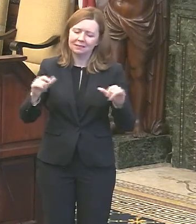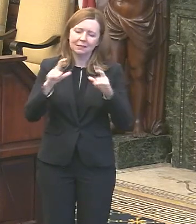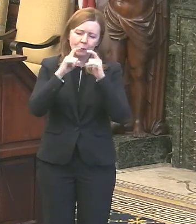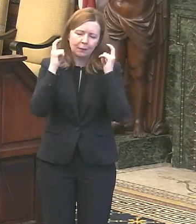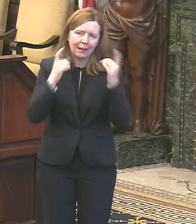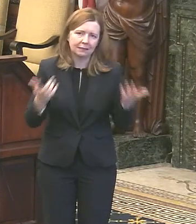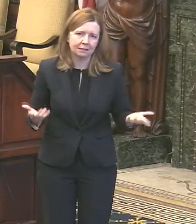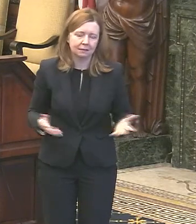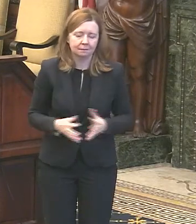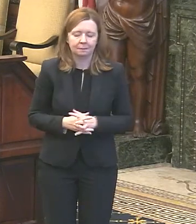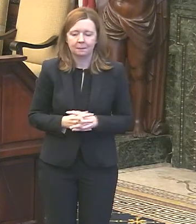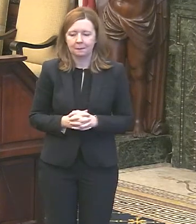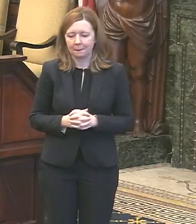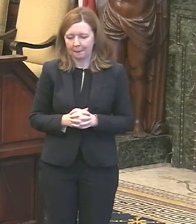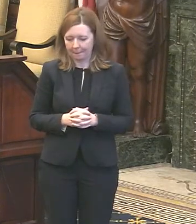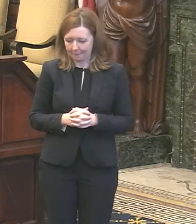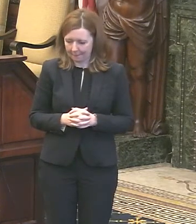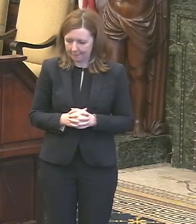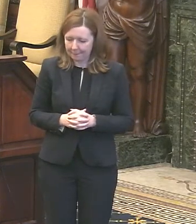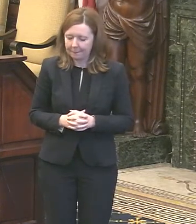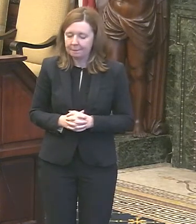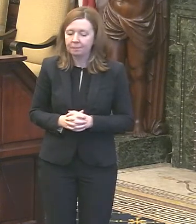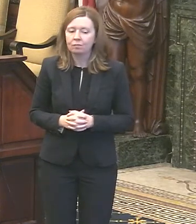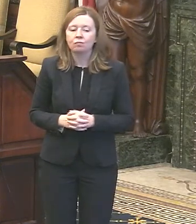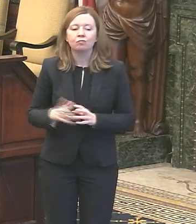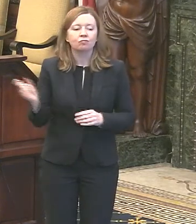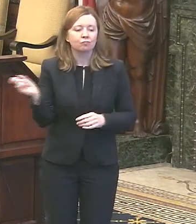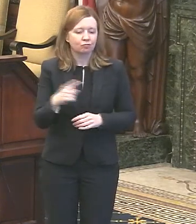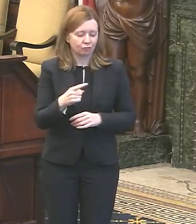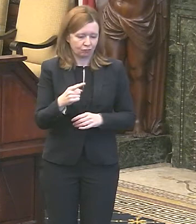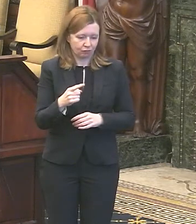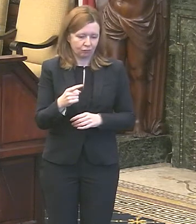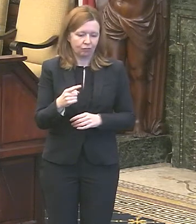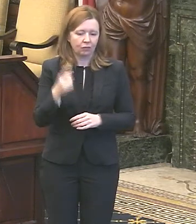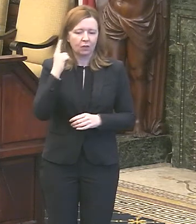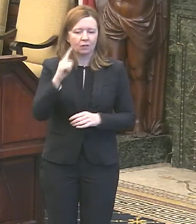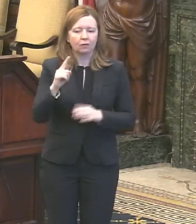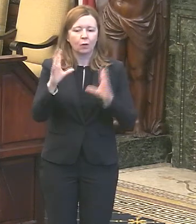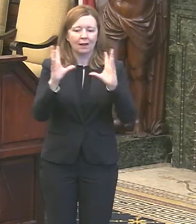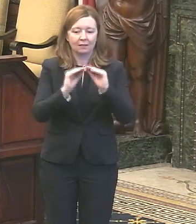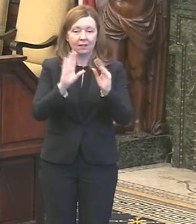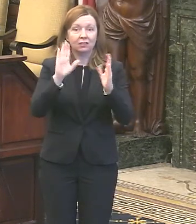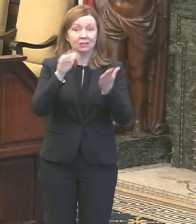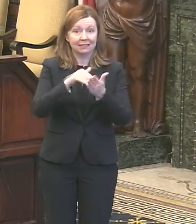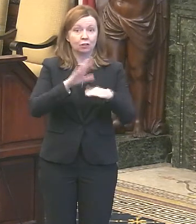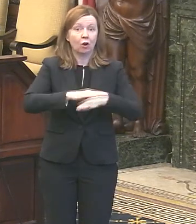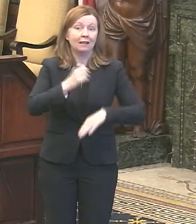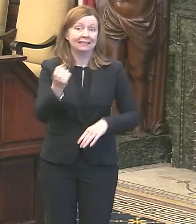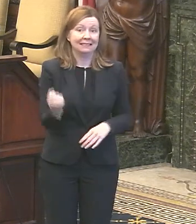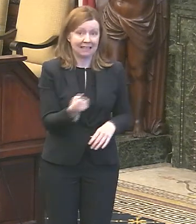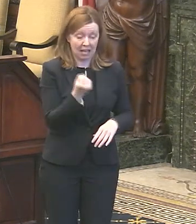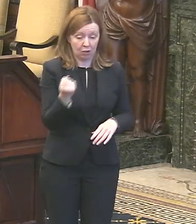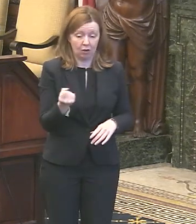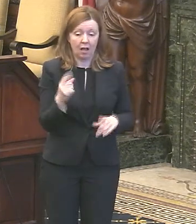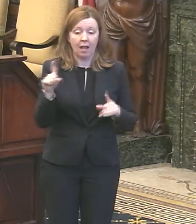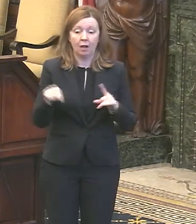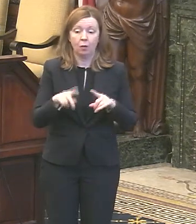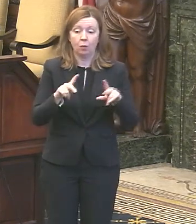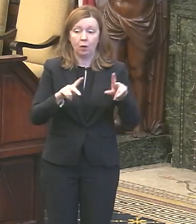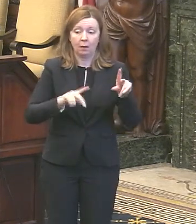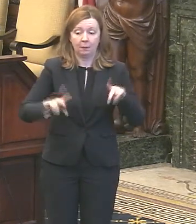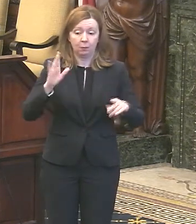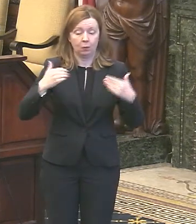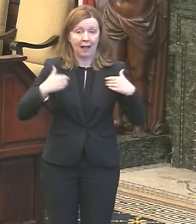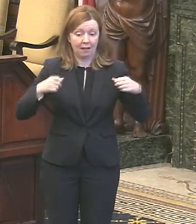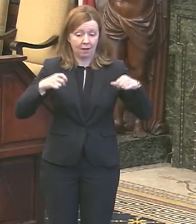mask. Okay, and so for the convention center on Saturday, people will have the